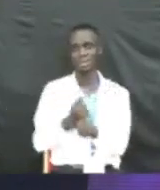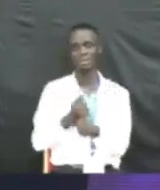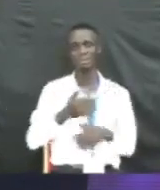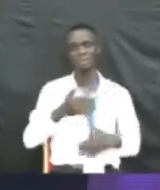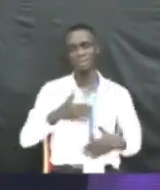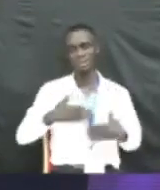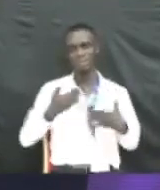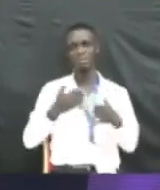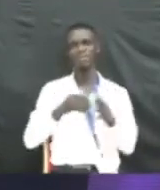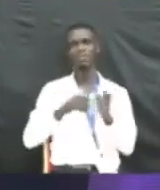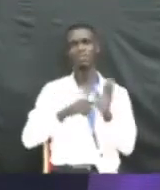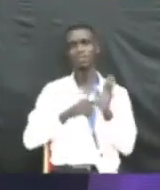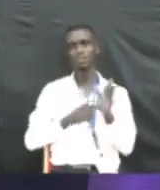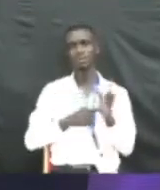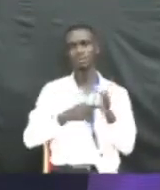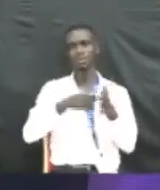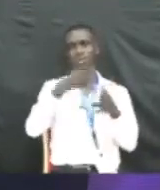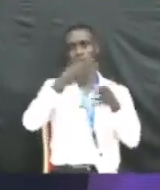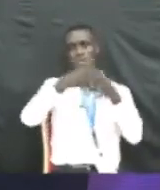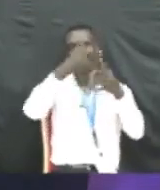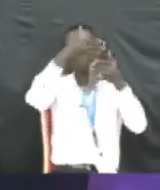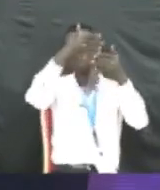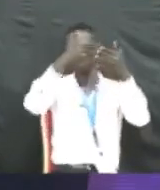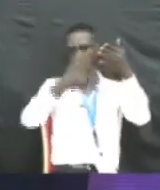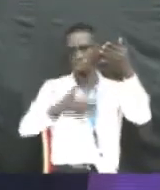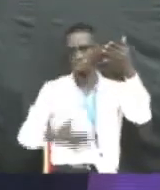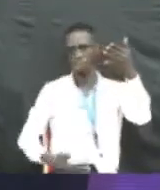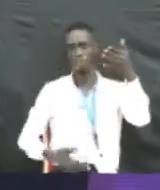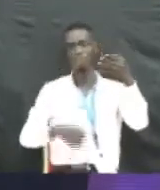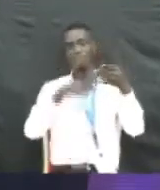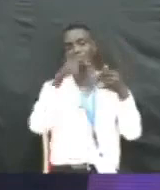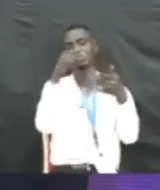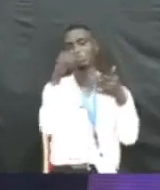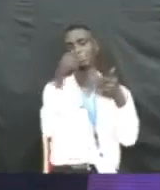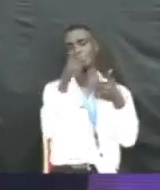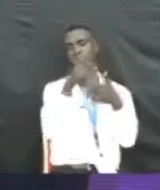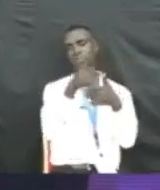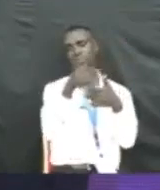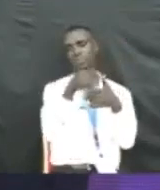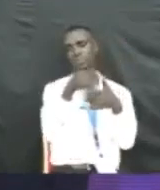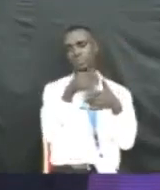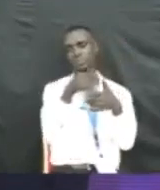as follows. The first on the list